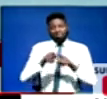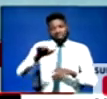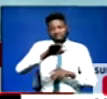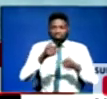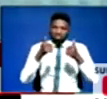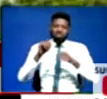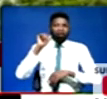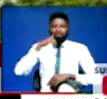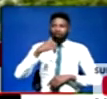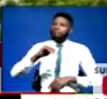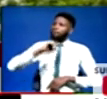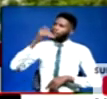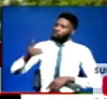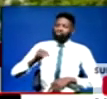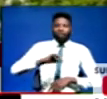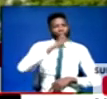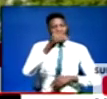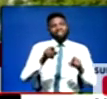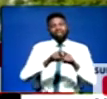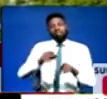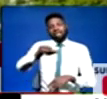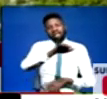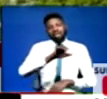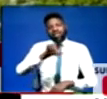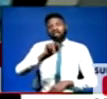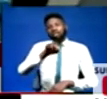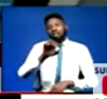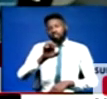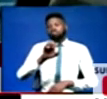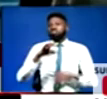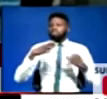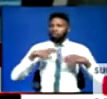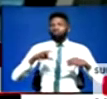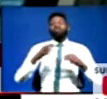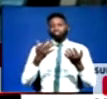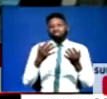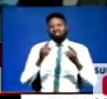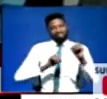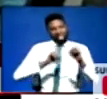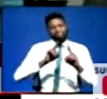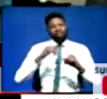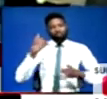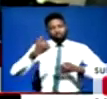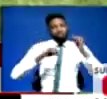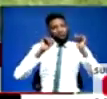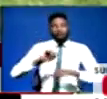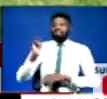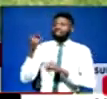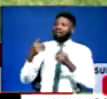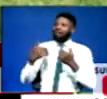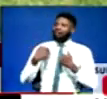consisting hills and lakes, which offer thrills for travelers. Kenya, on the other hand, is endowed with historical sites like the